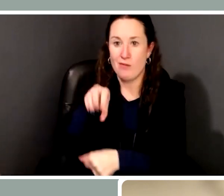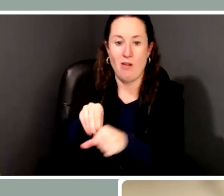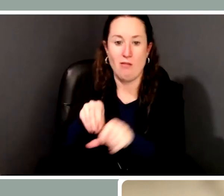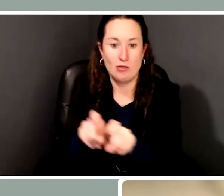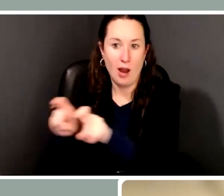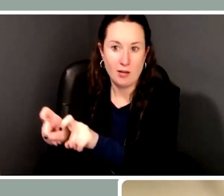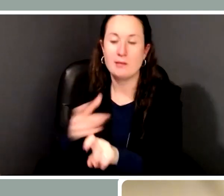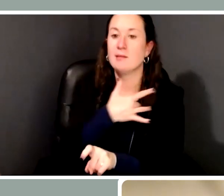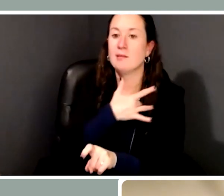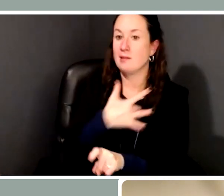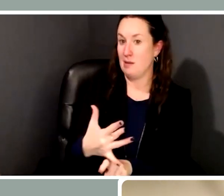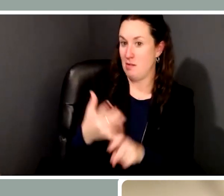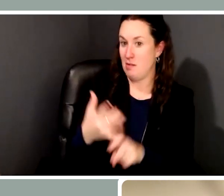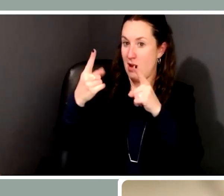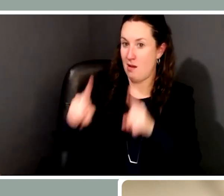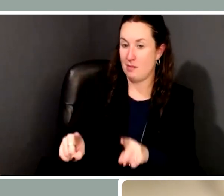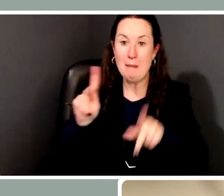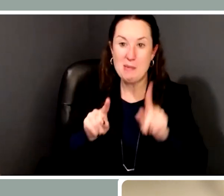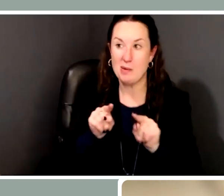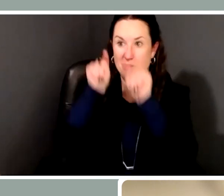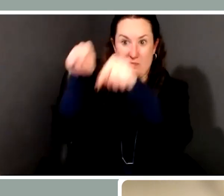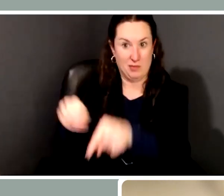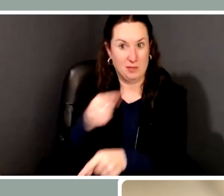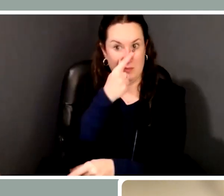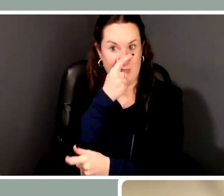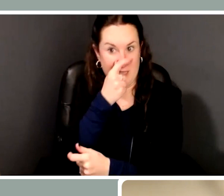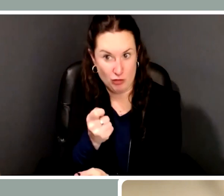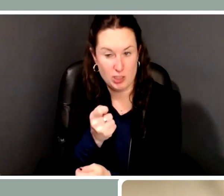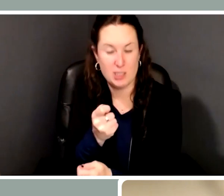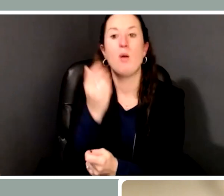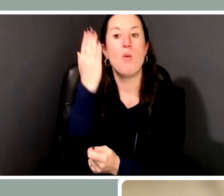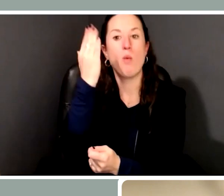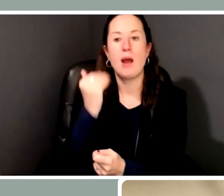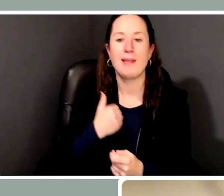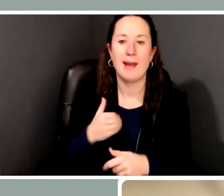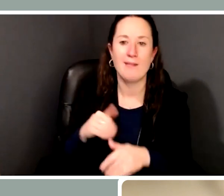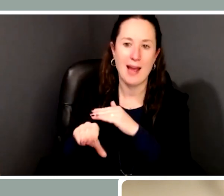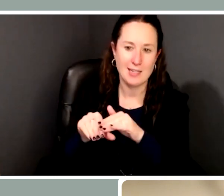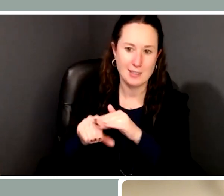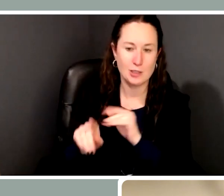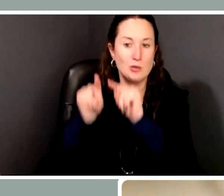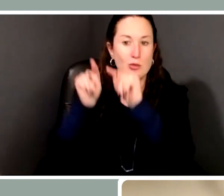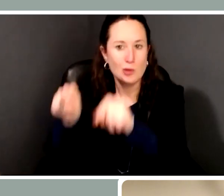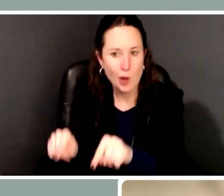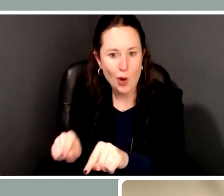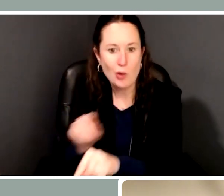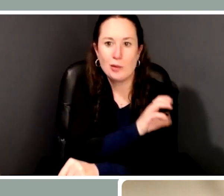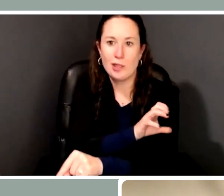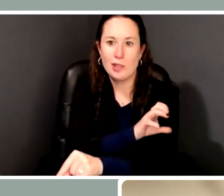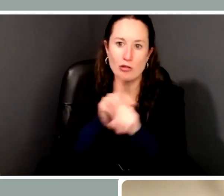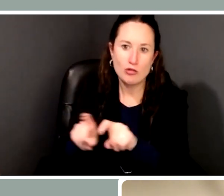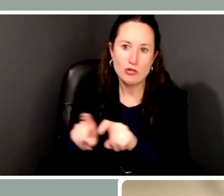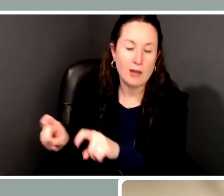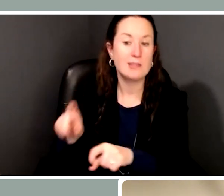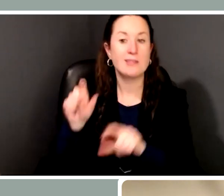people who go to clinical trials are people who have access to those clinical trials, who can get to the facility, who can